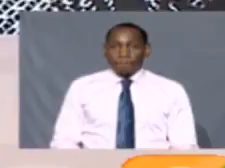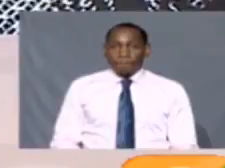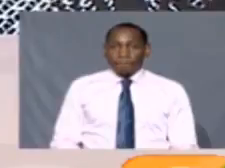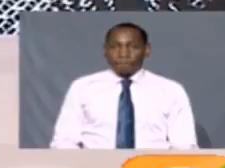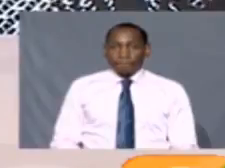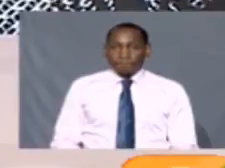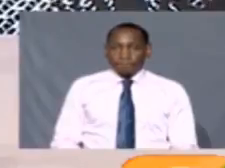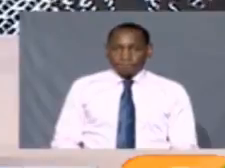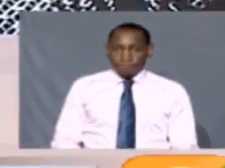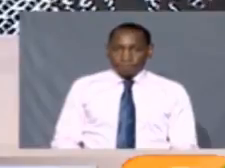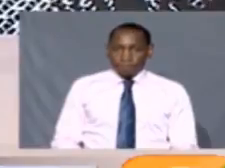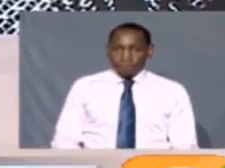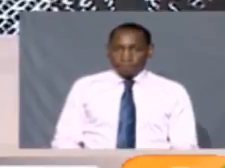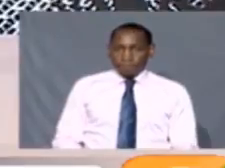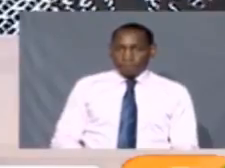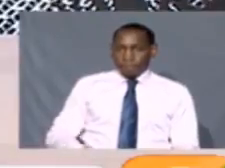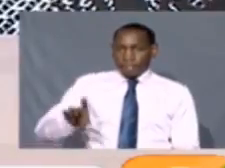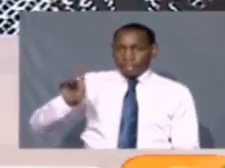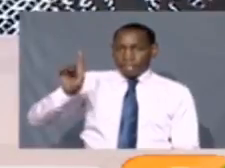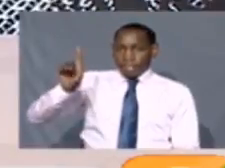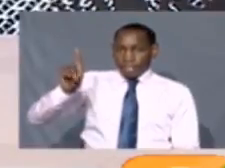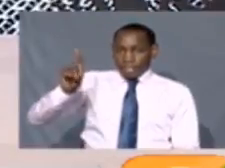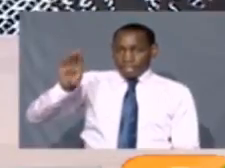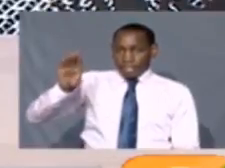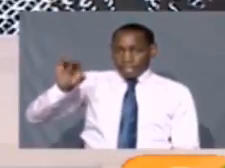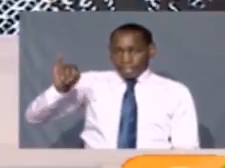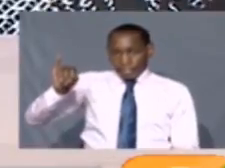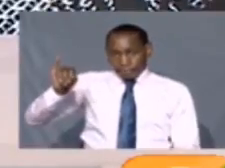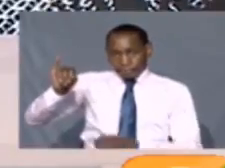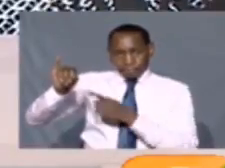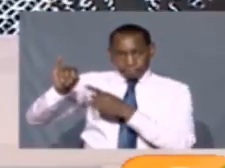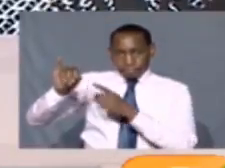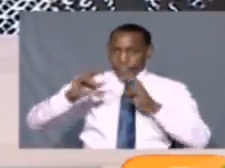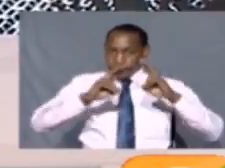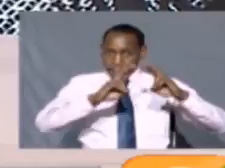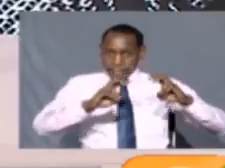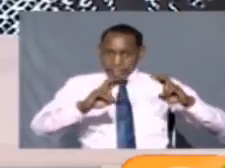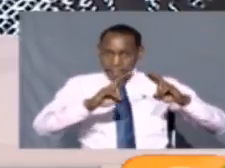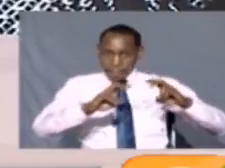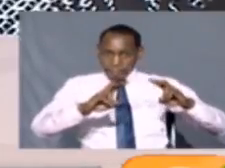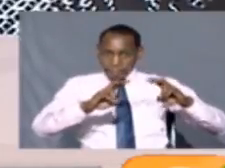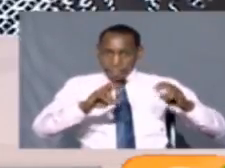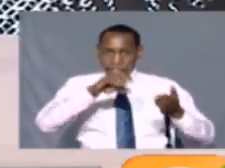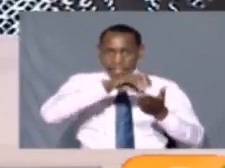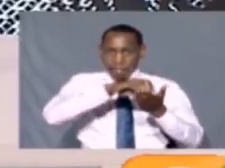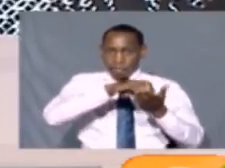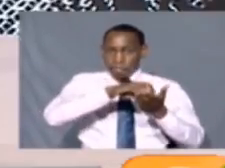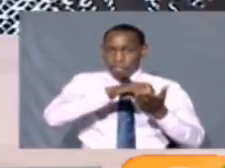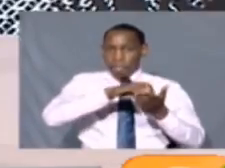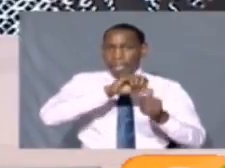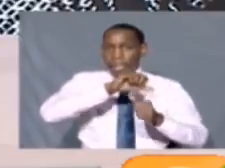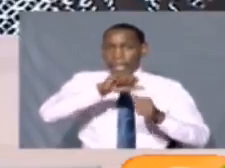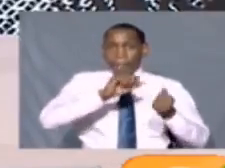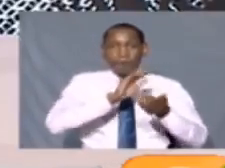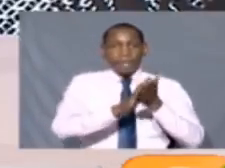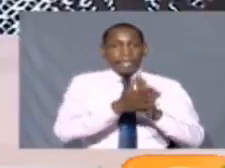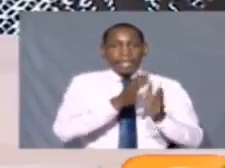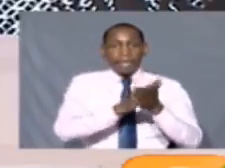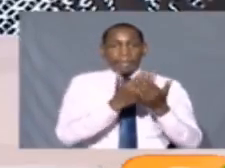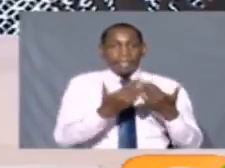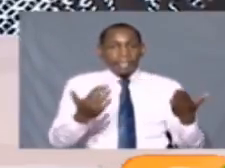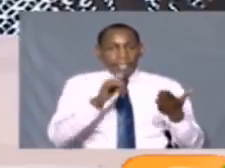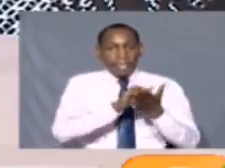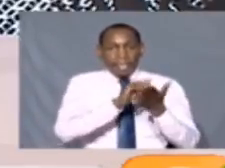Now, here's a puzzling story. The Directorate of Criminal Investigations is probing the puzzle surrounding an empty